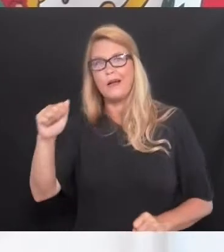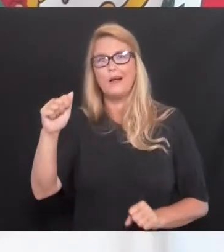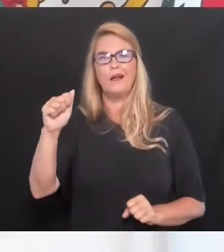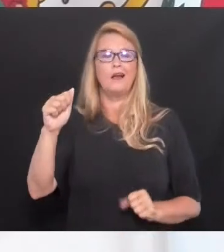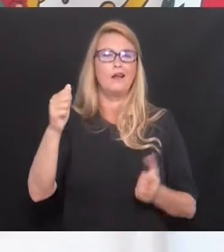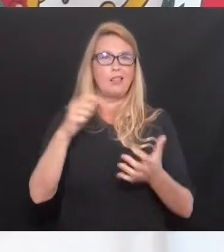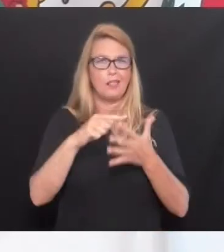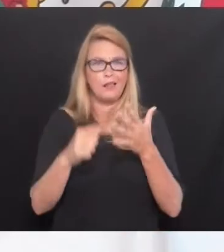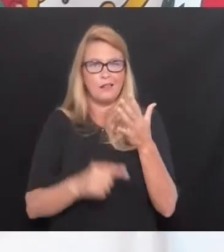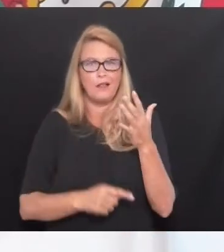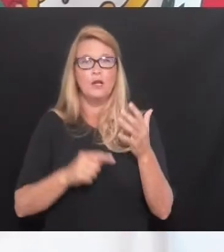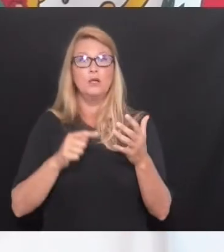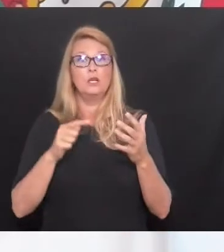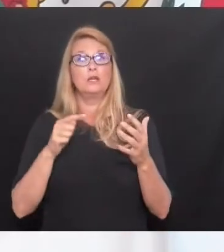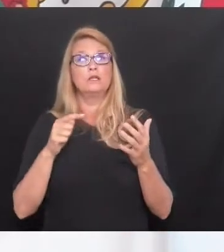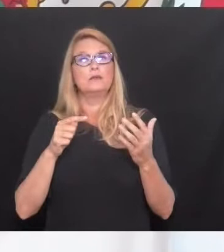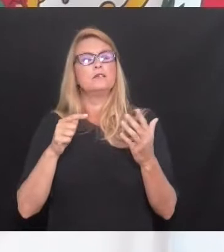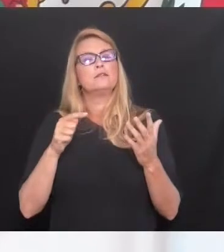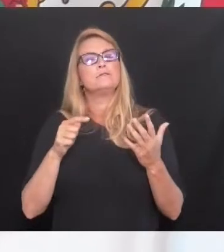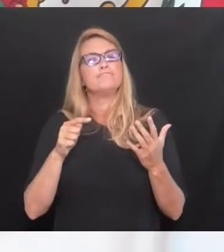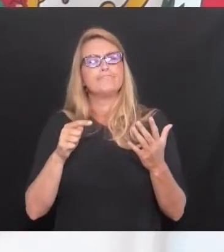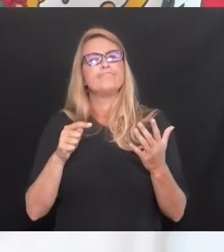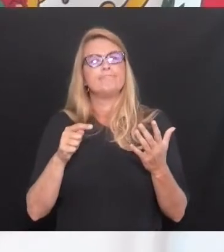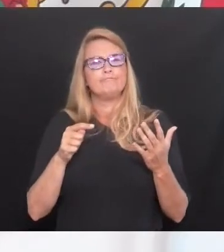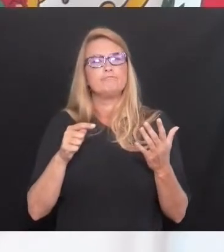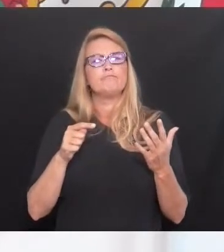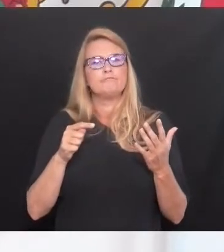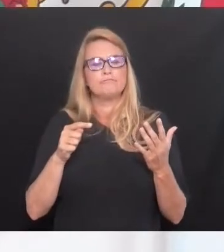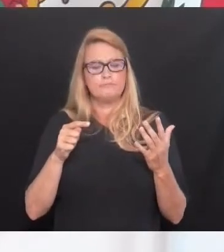if we can, to